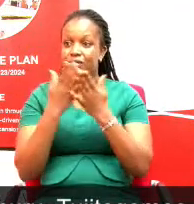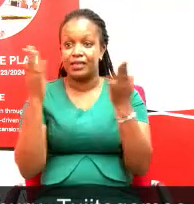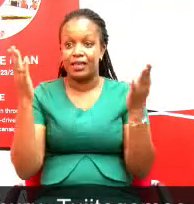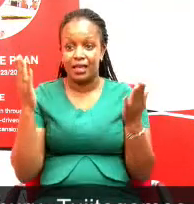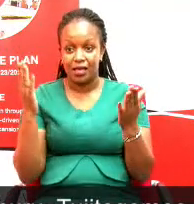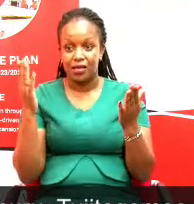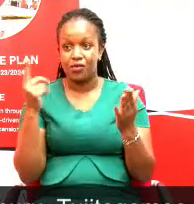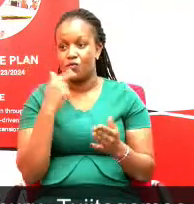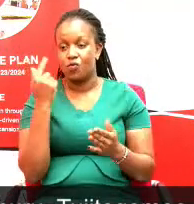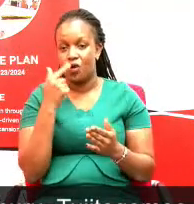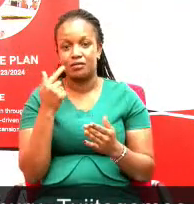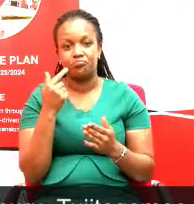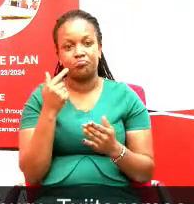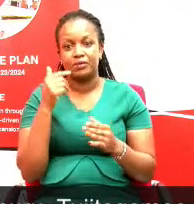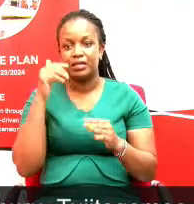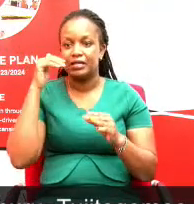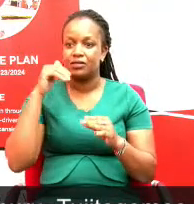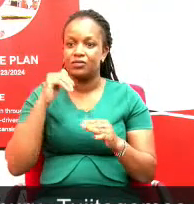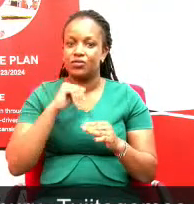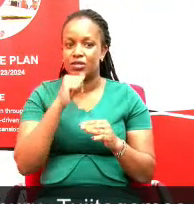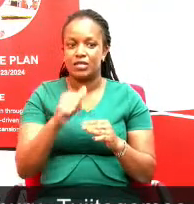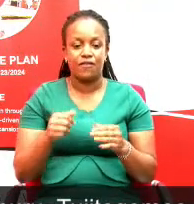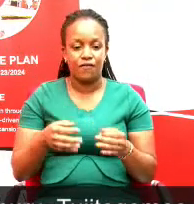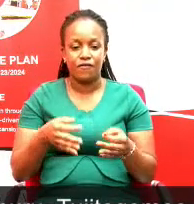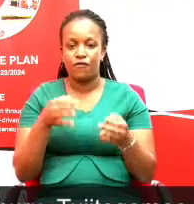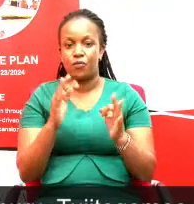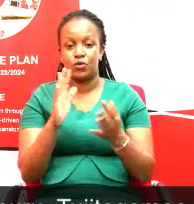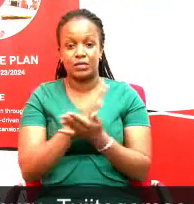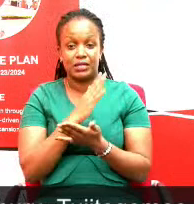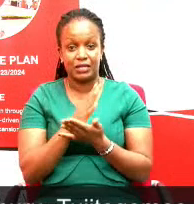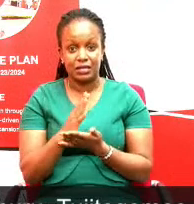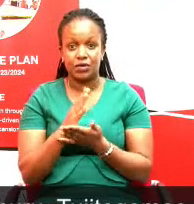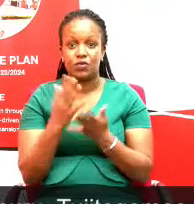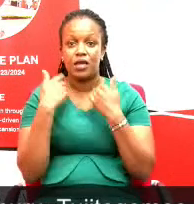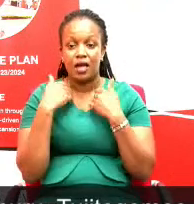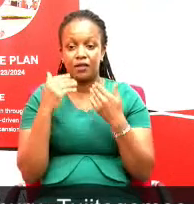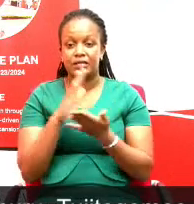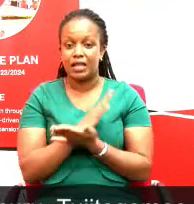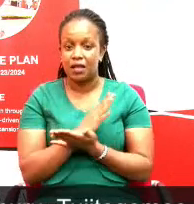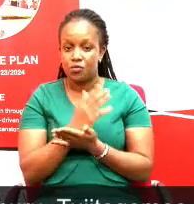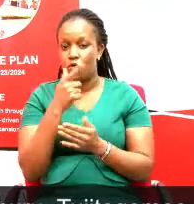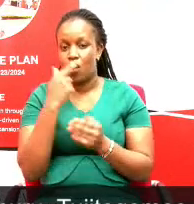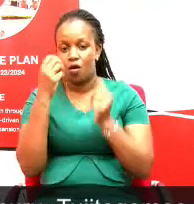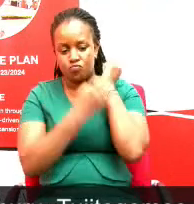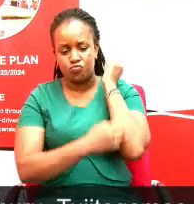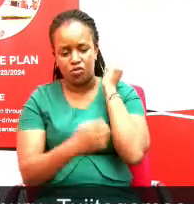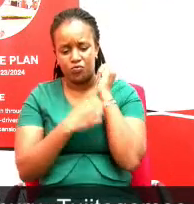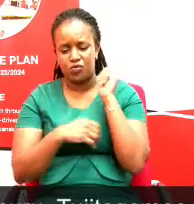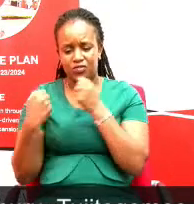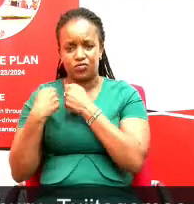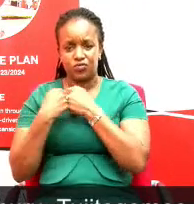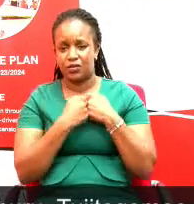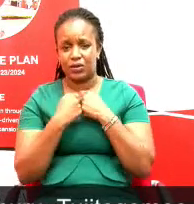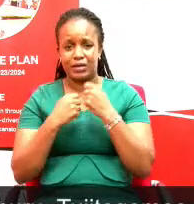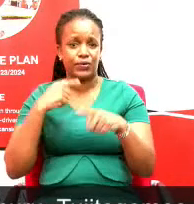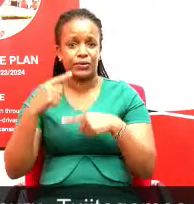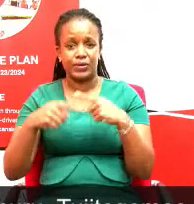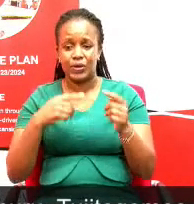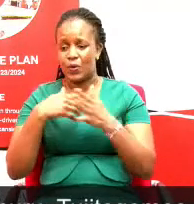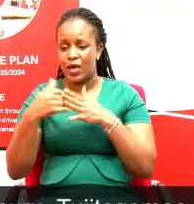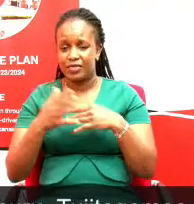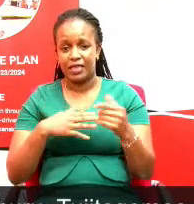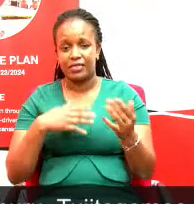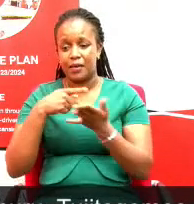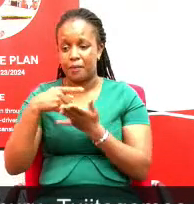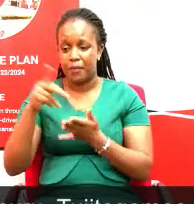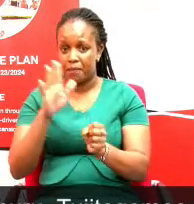informal settlement, not informal sector, who are still struggling to find their bearing. Whether they pay much or